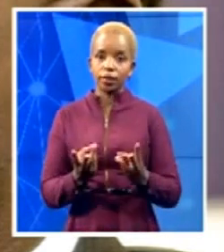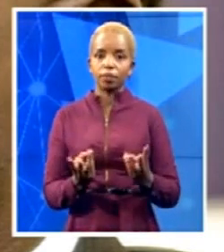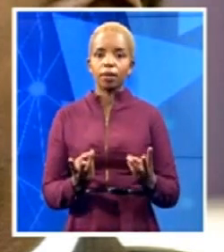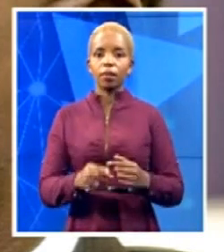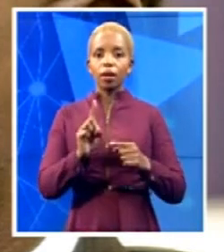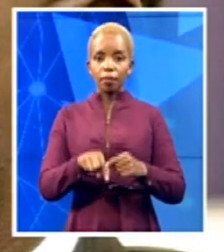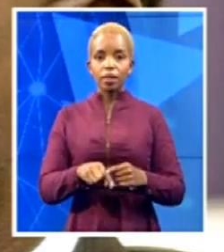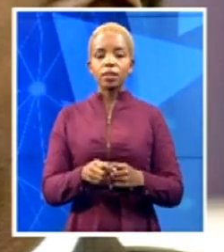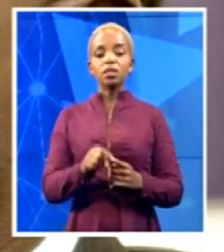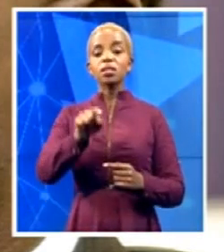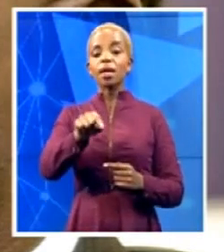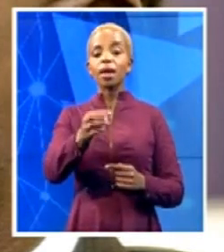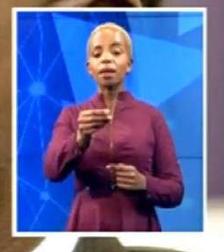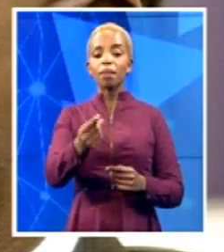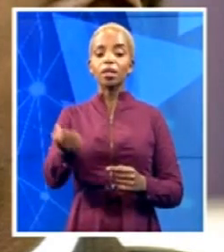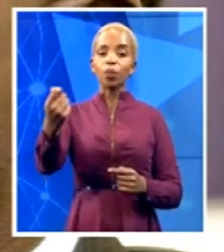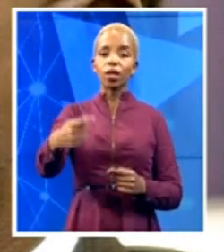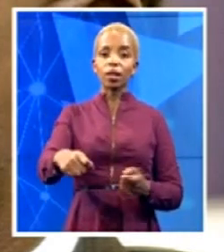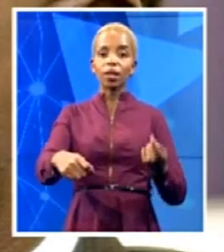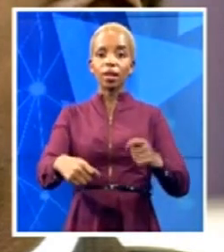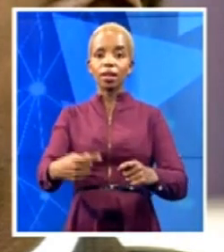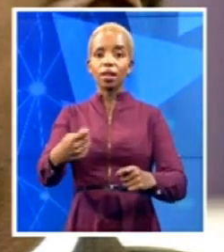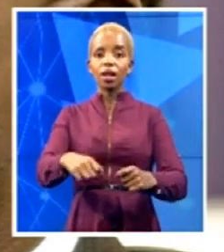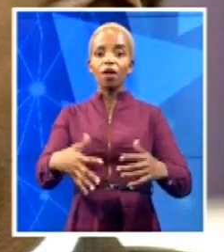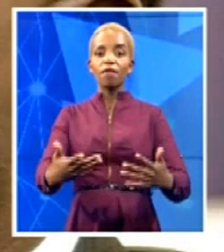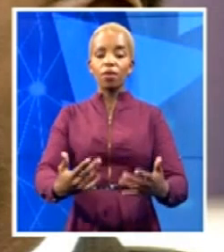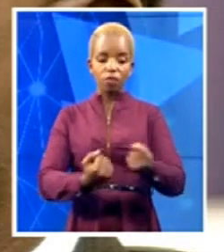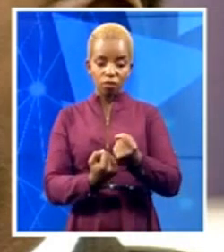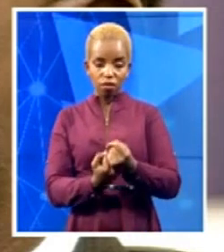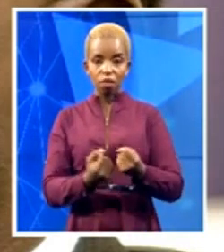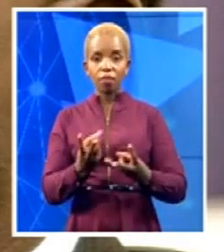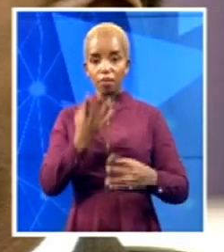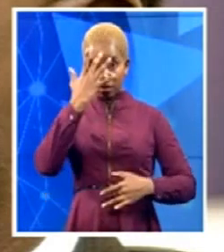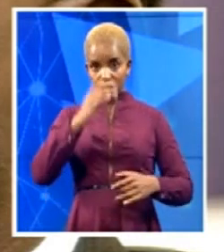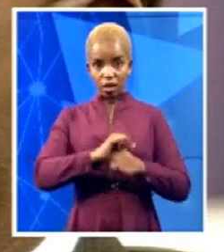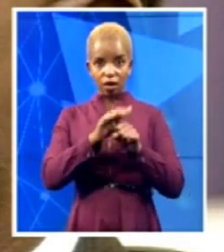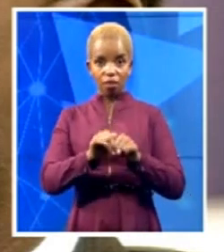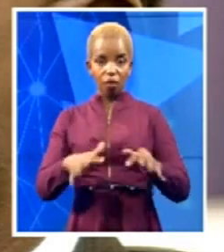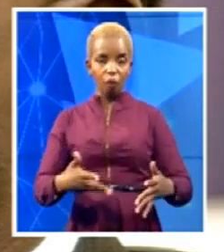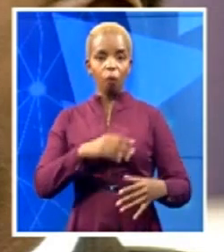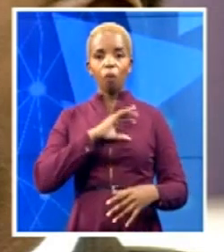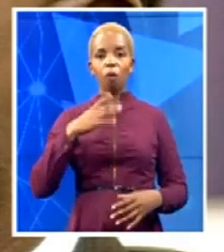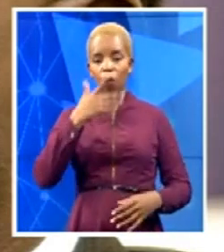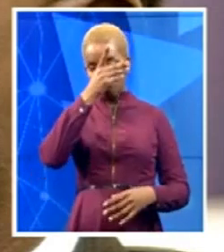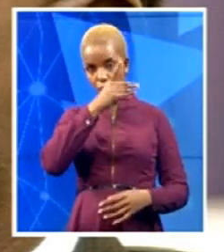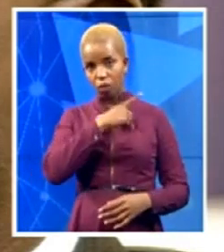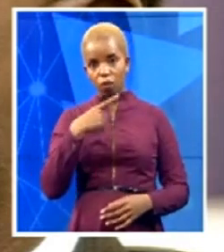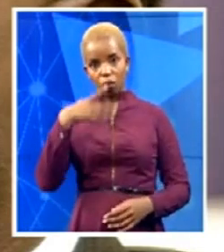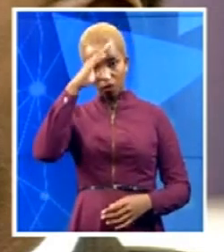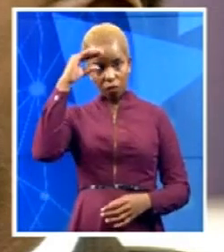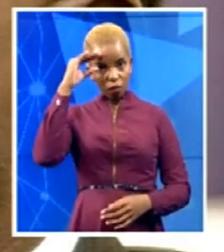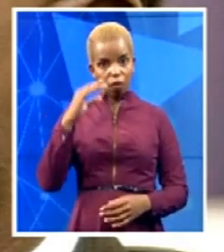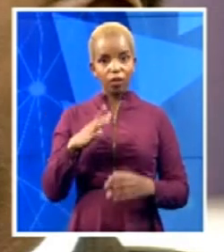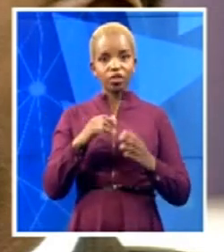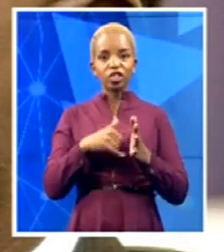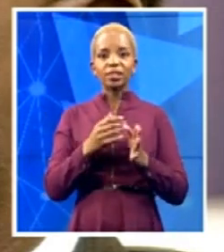within Business South Africa's structures and the work streams that are necessary as businesses' overall general response to how we can